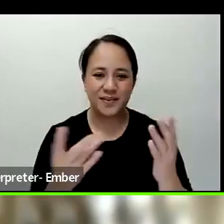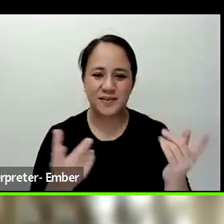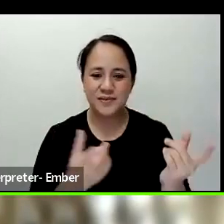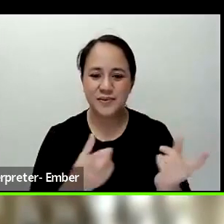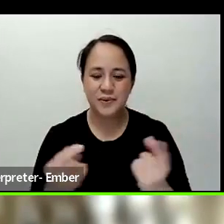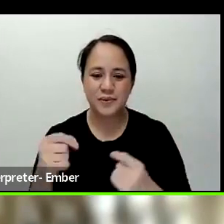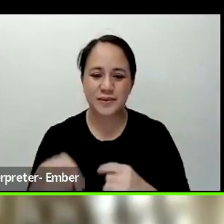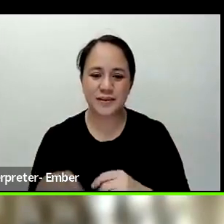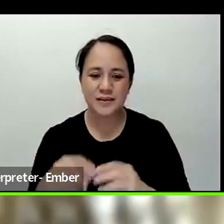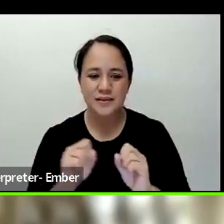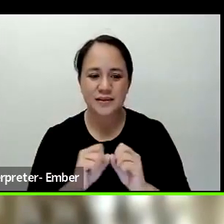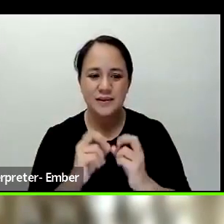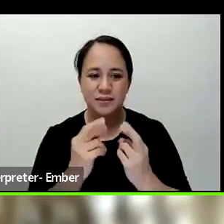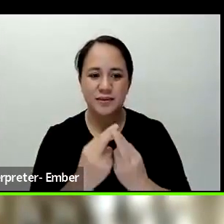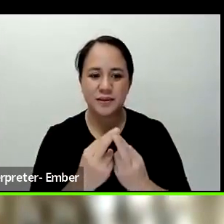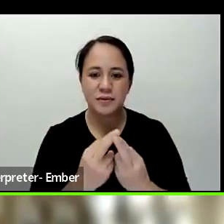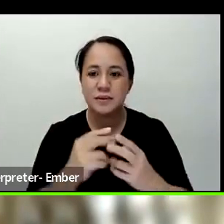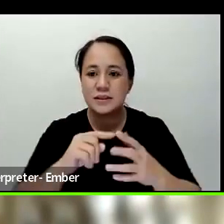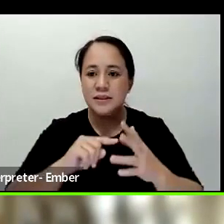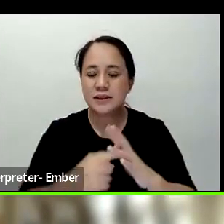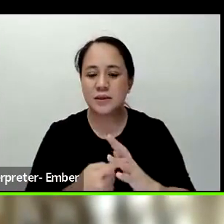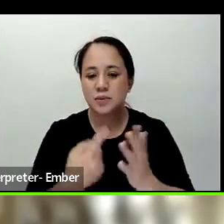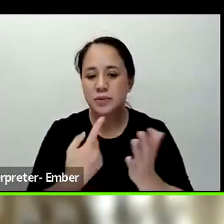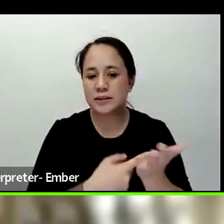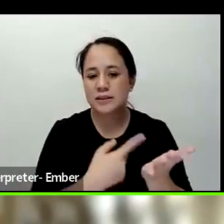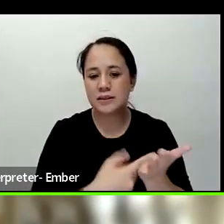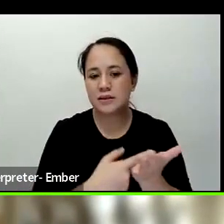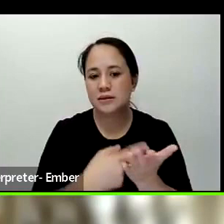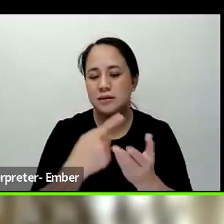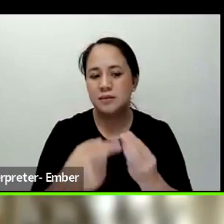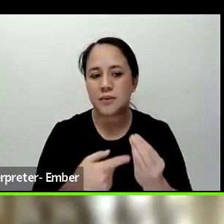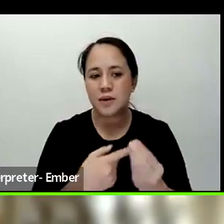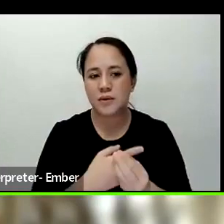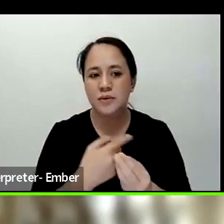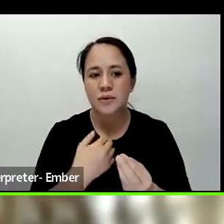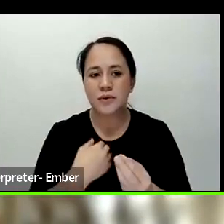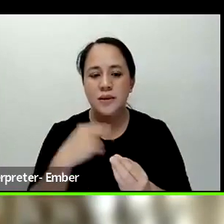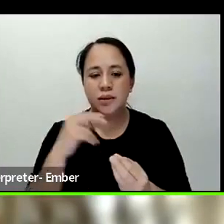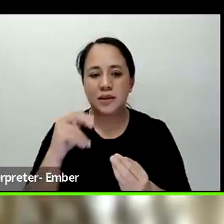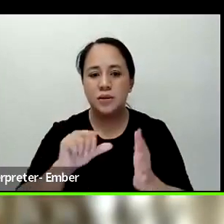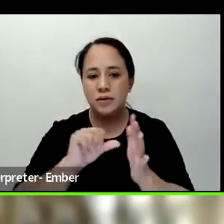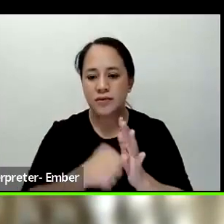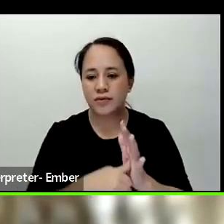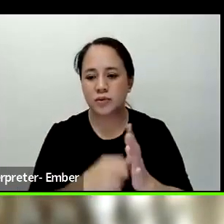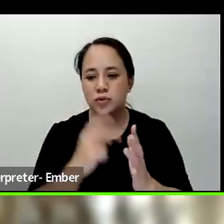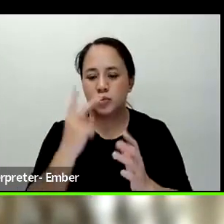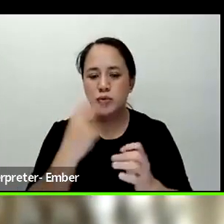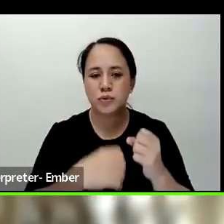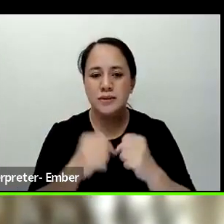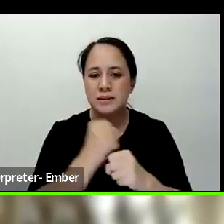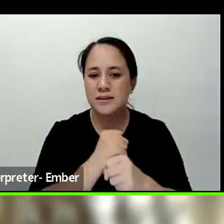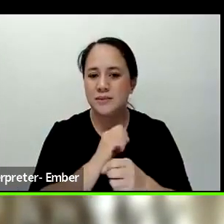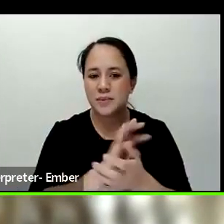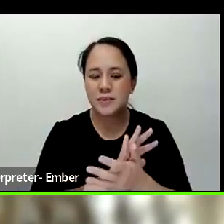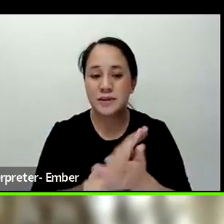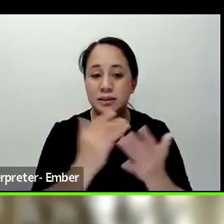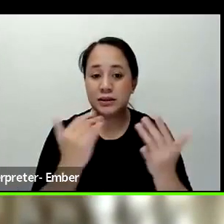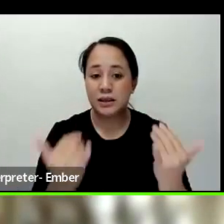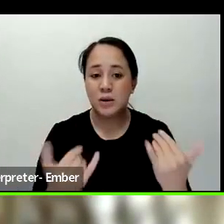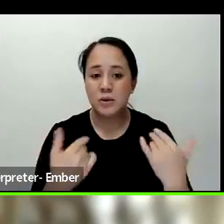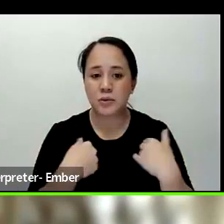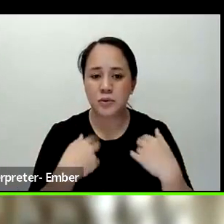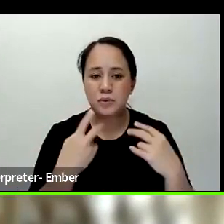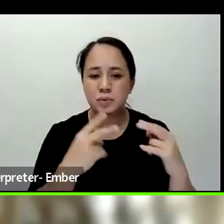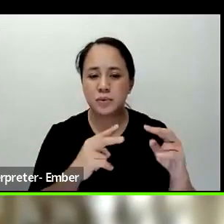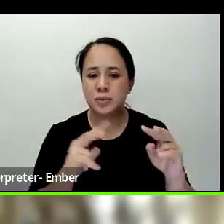for organizing this webinar. When we thought about this, we noted the need to highlight, 2 years into the pandemic, it's time to look at